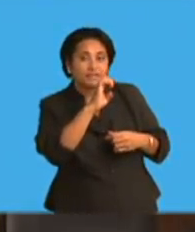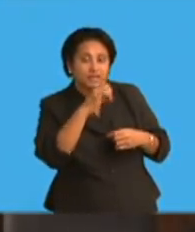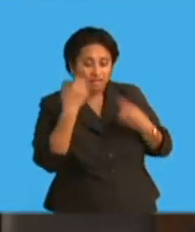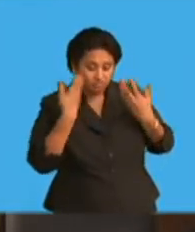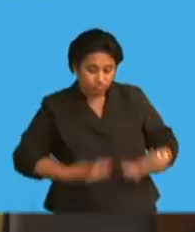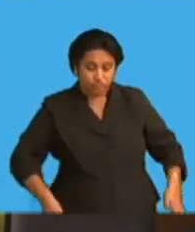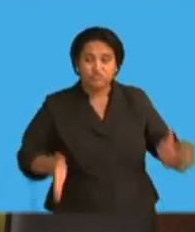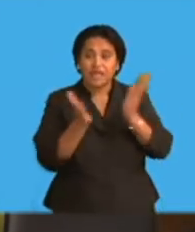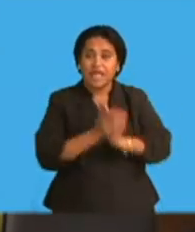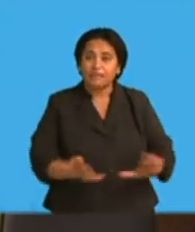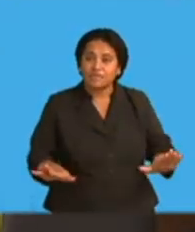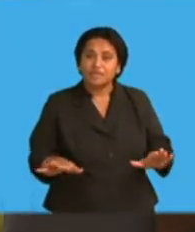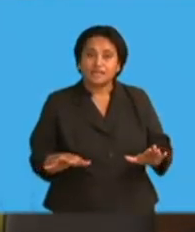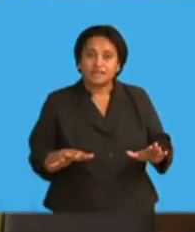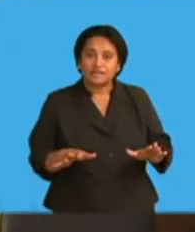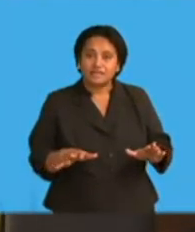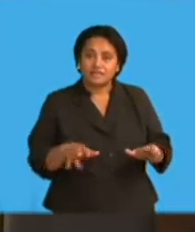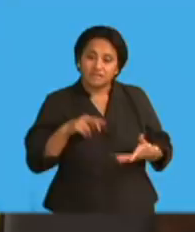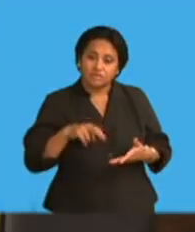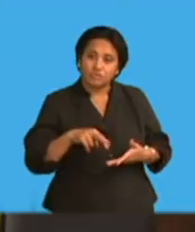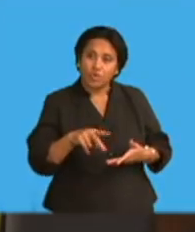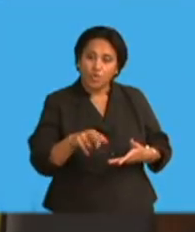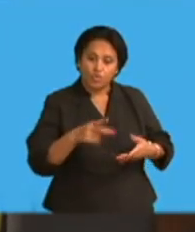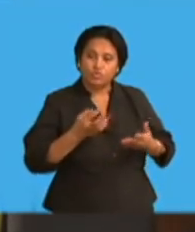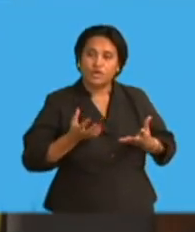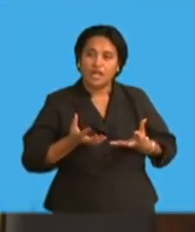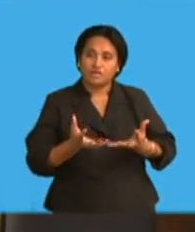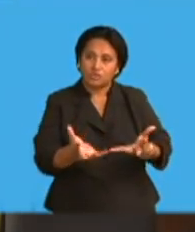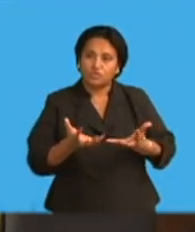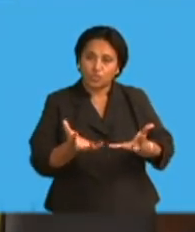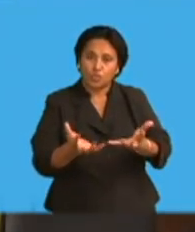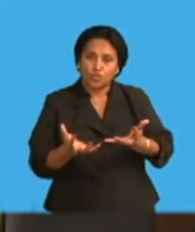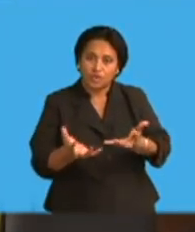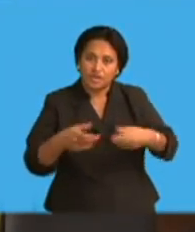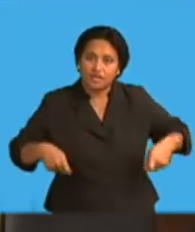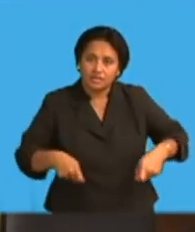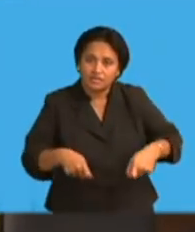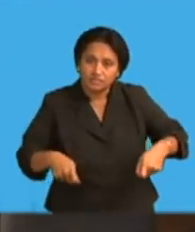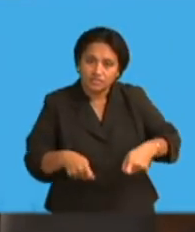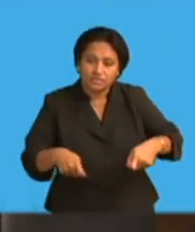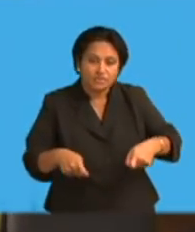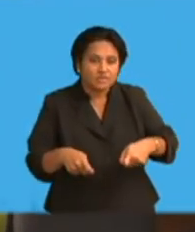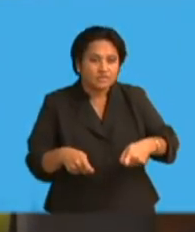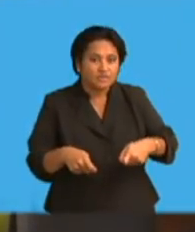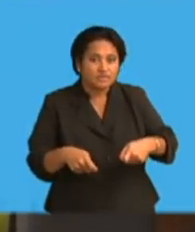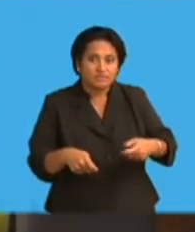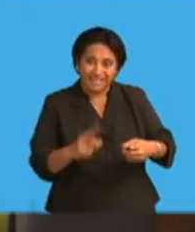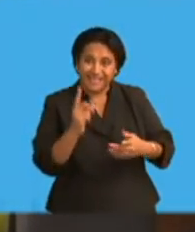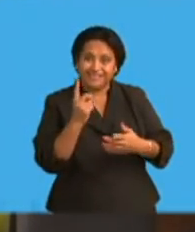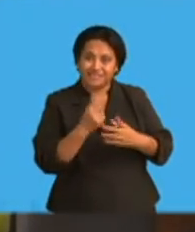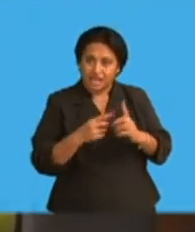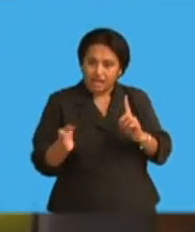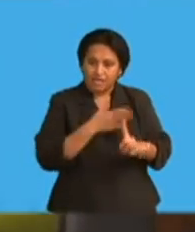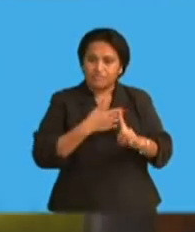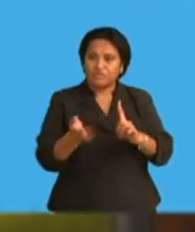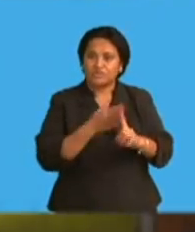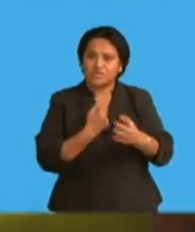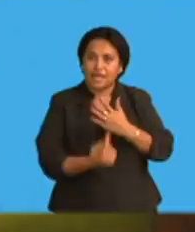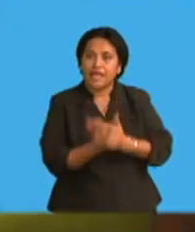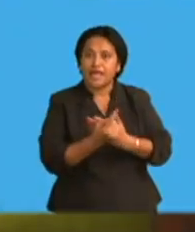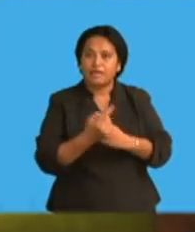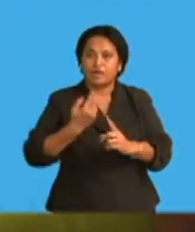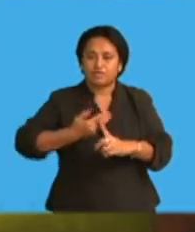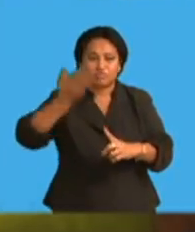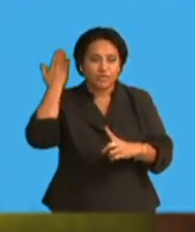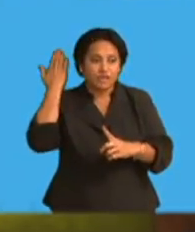and parade in front of people and go and cook over the fire. That's what happened, Madam Speaker. People's